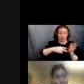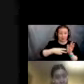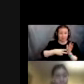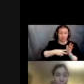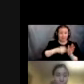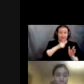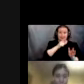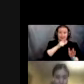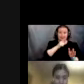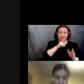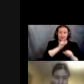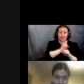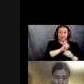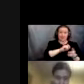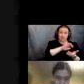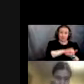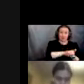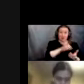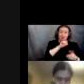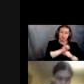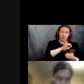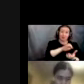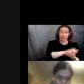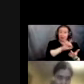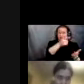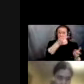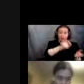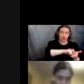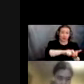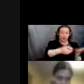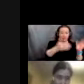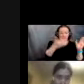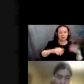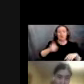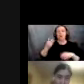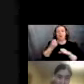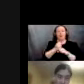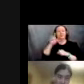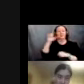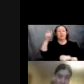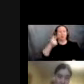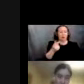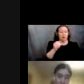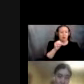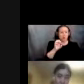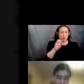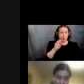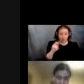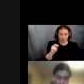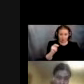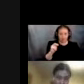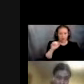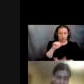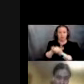married or what happened. But then a couple of years later, Goemon also